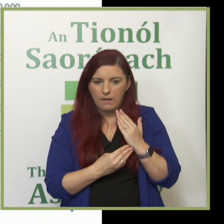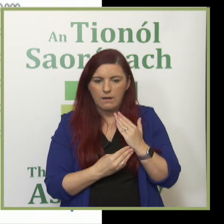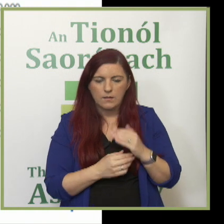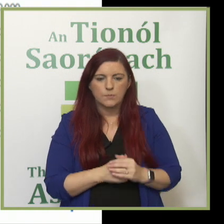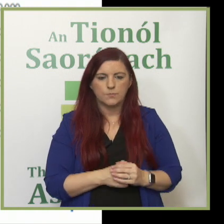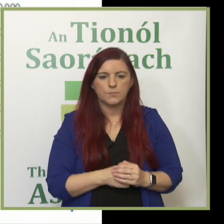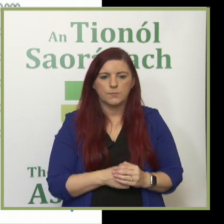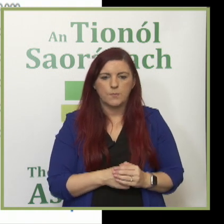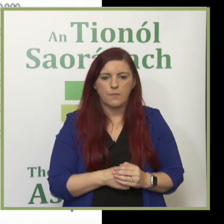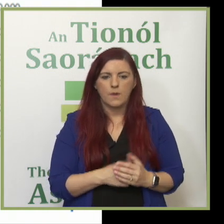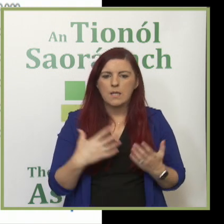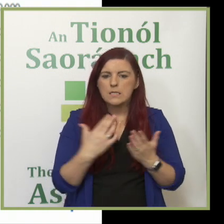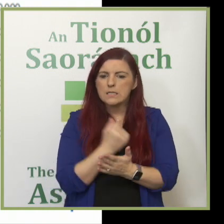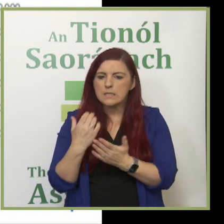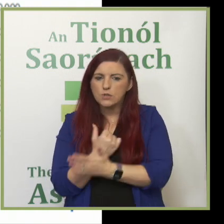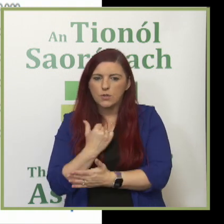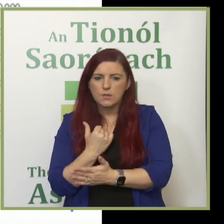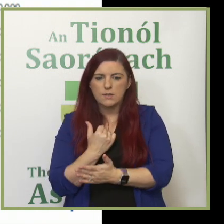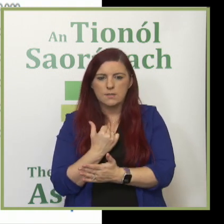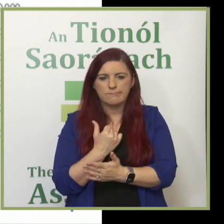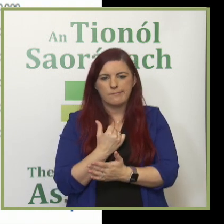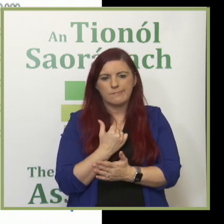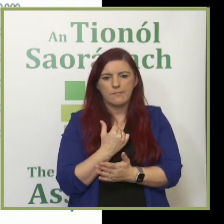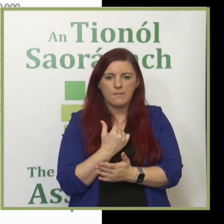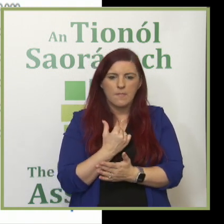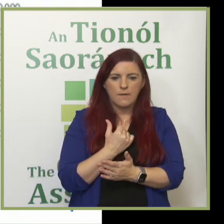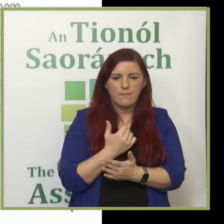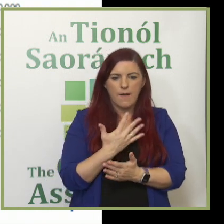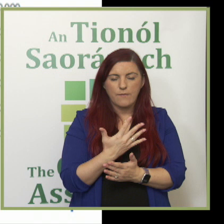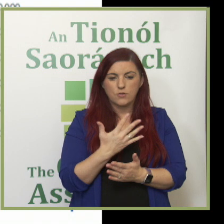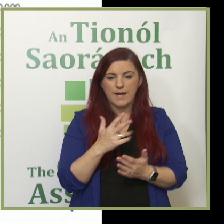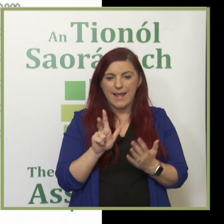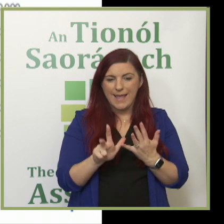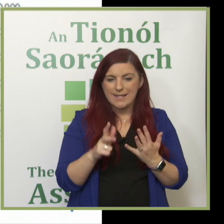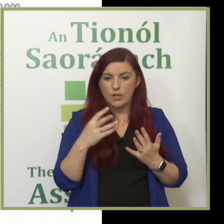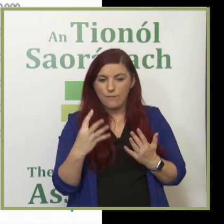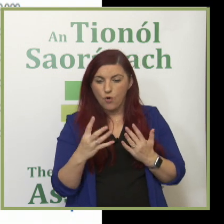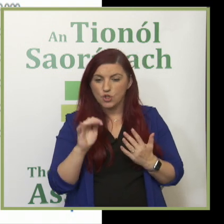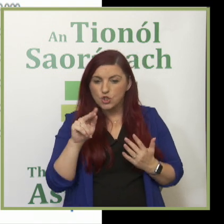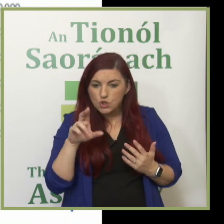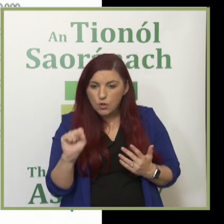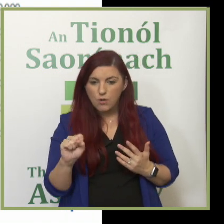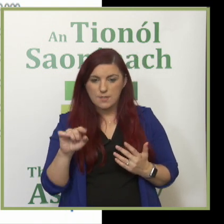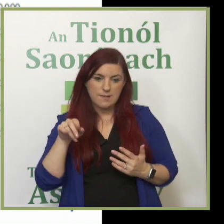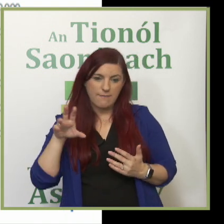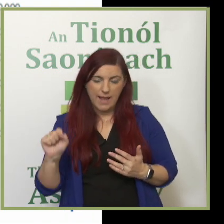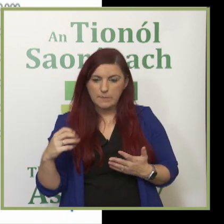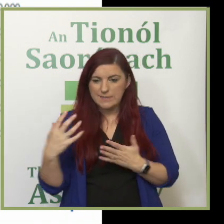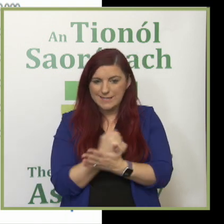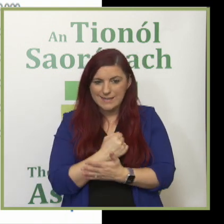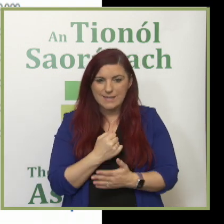In about 86,000 seizures in 2020, 584 tons of cannabis resin was seized. In